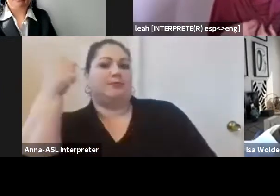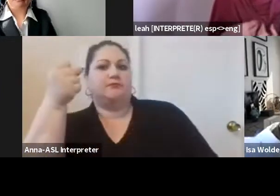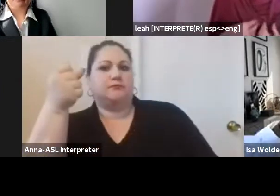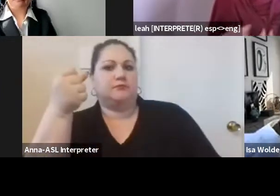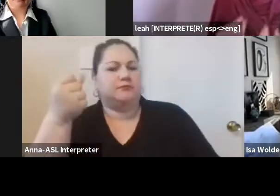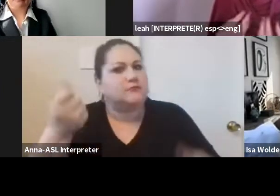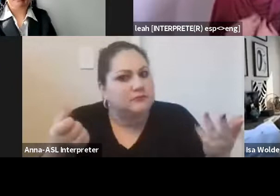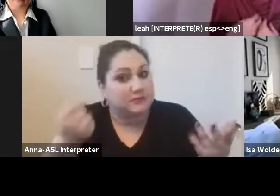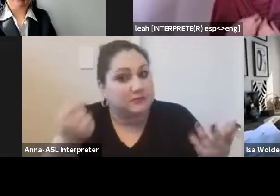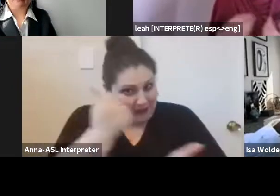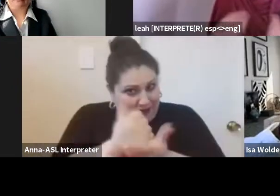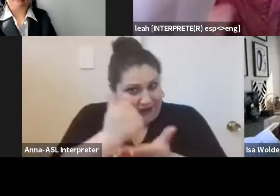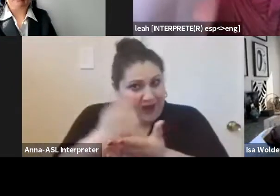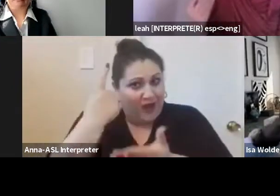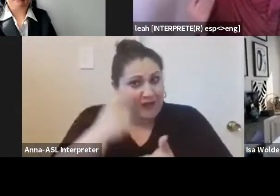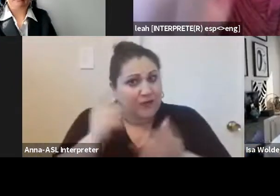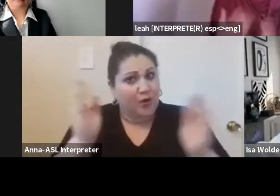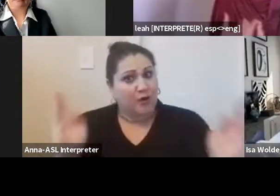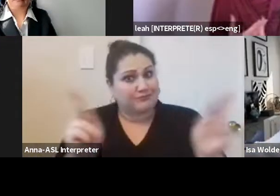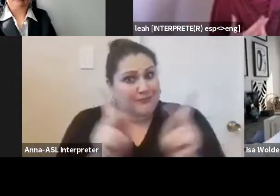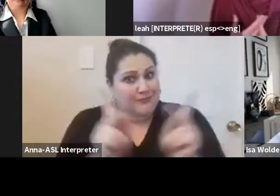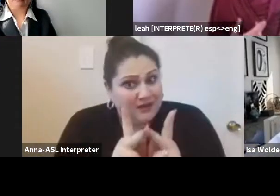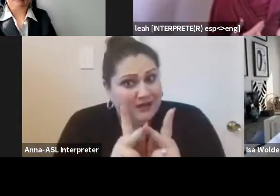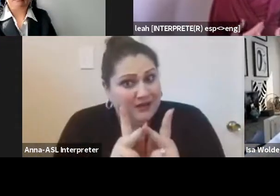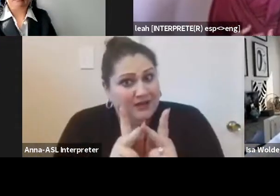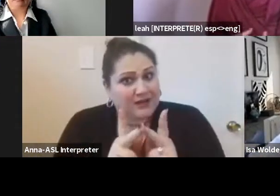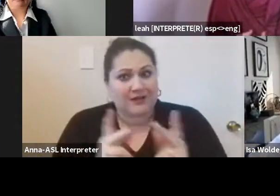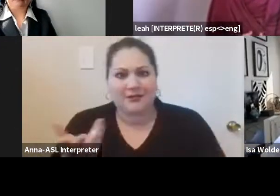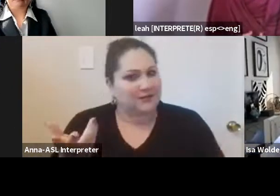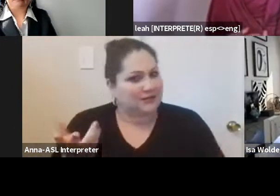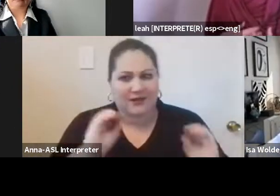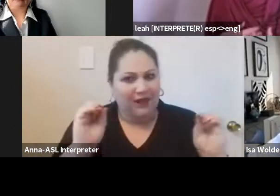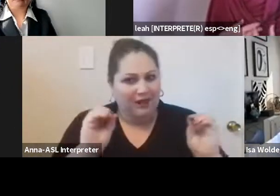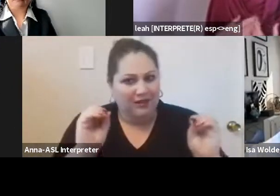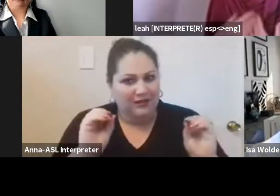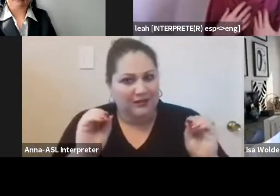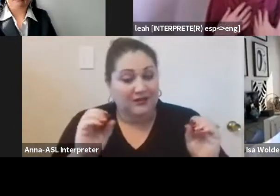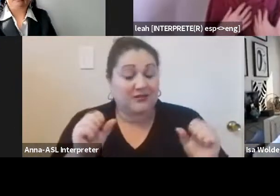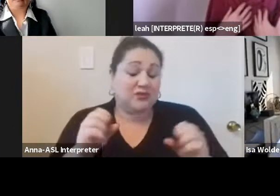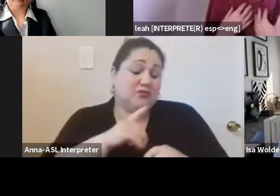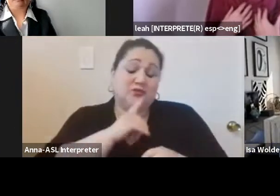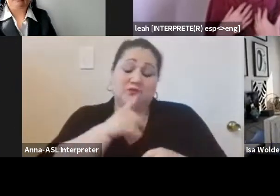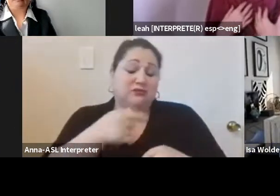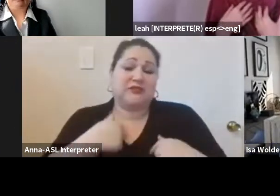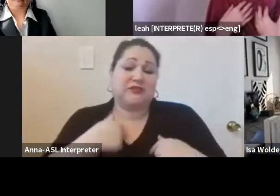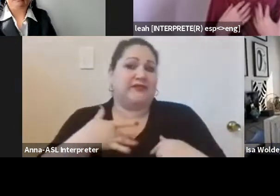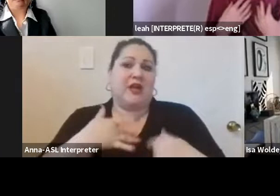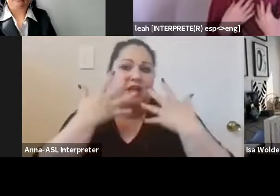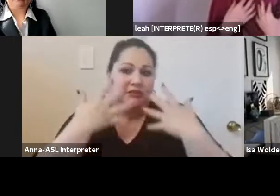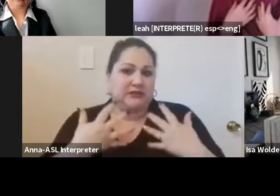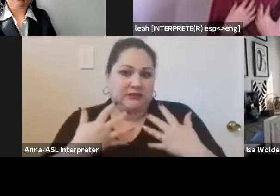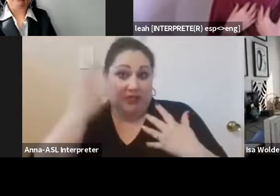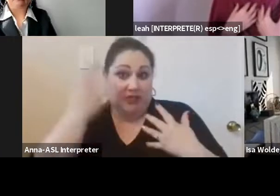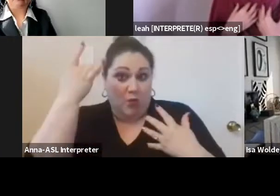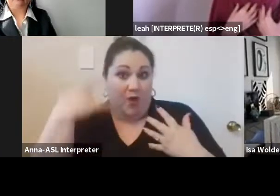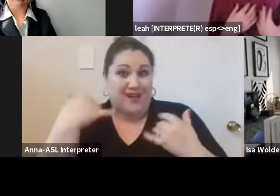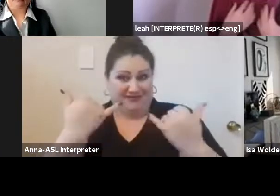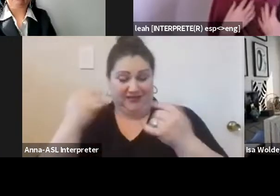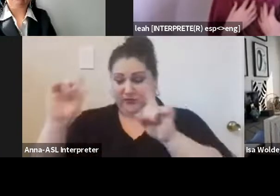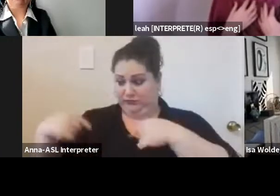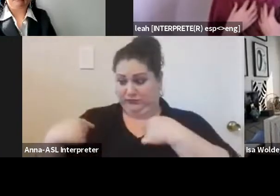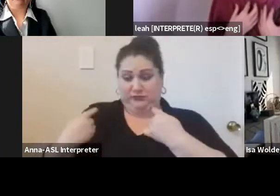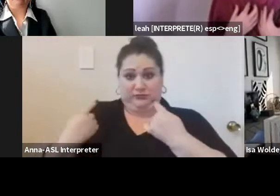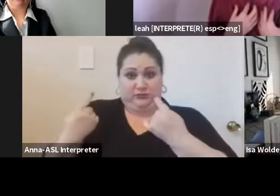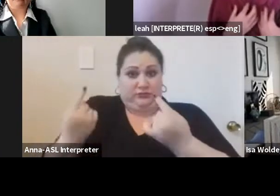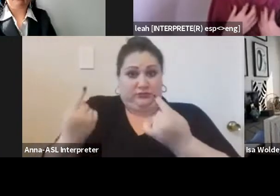together. And it saddens me that after 22 years, we're still having